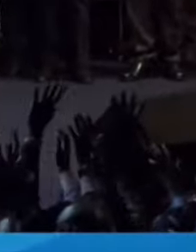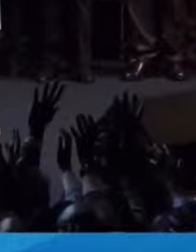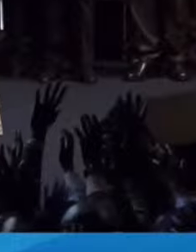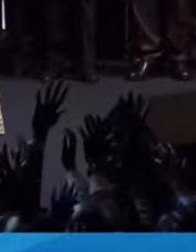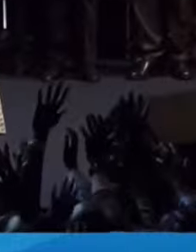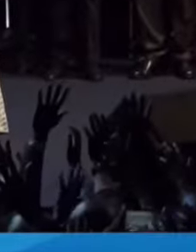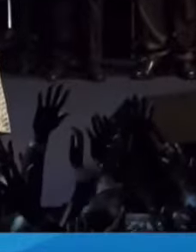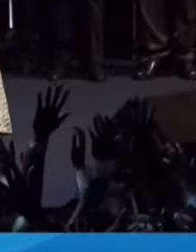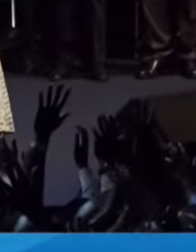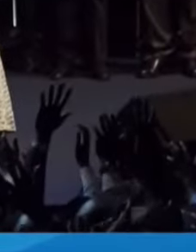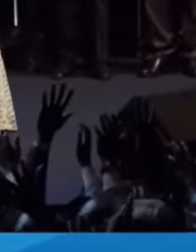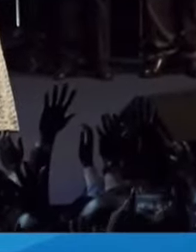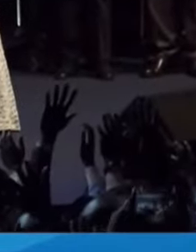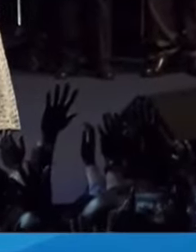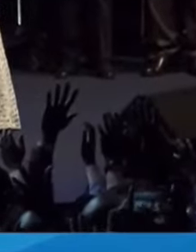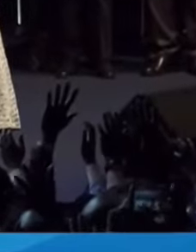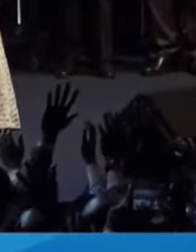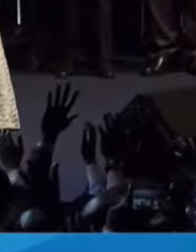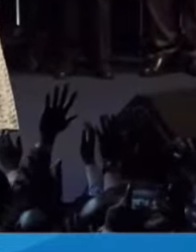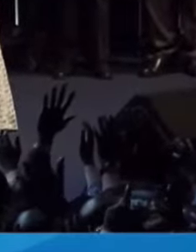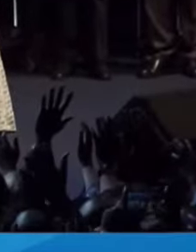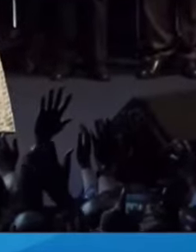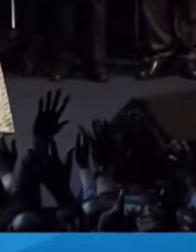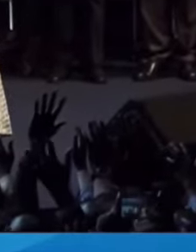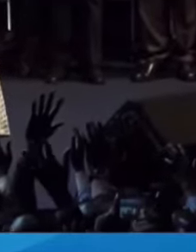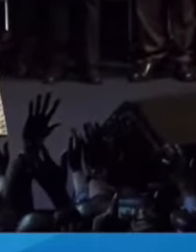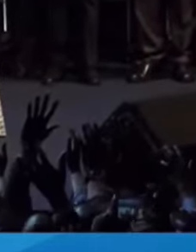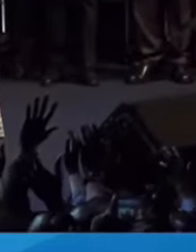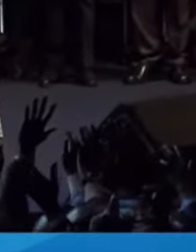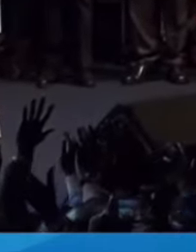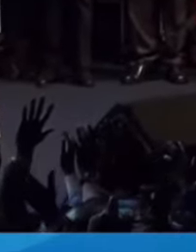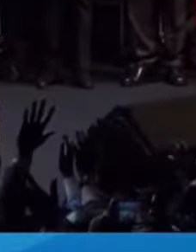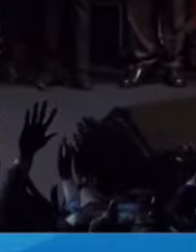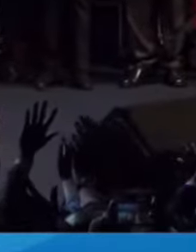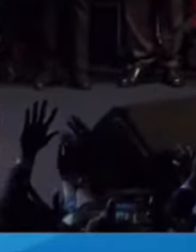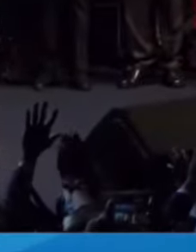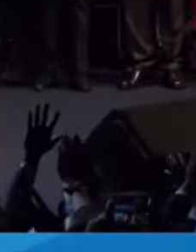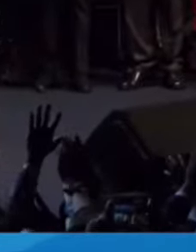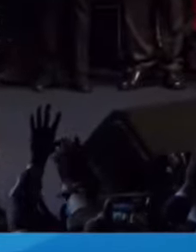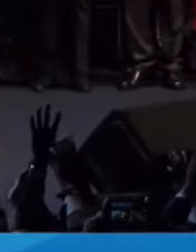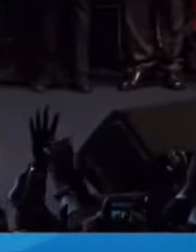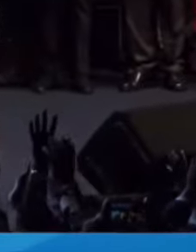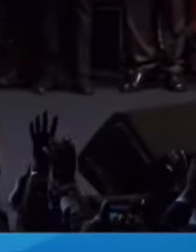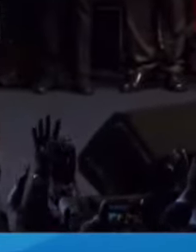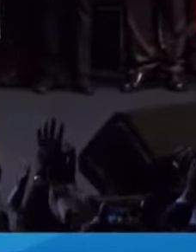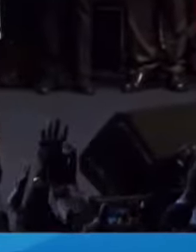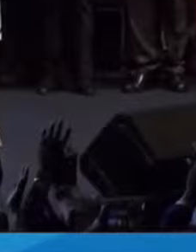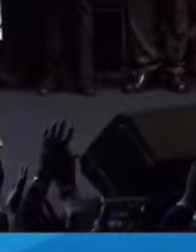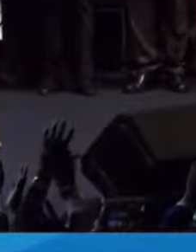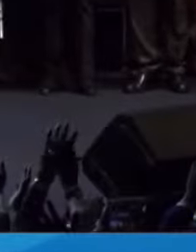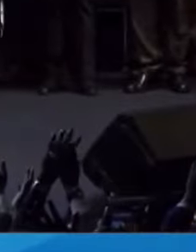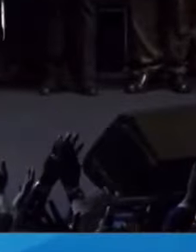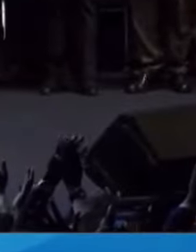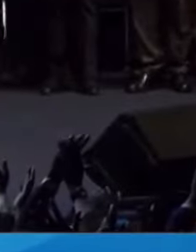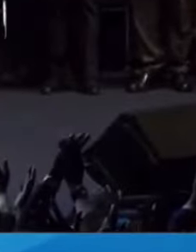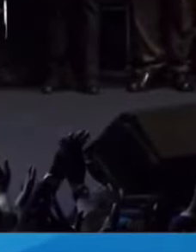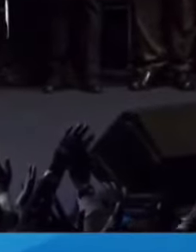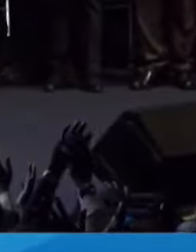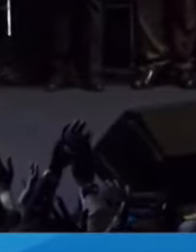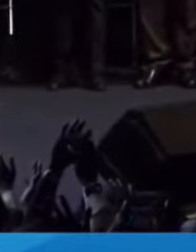Heaven upon can you give me a mic please because this one is breaking up a little